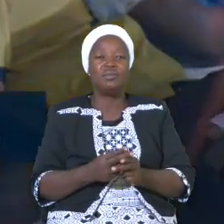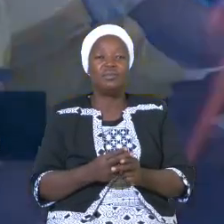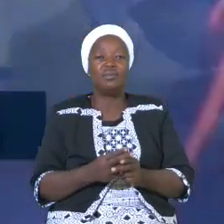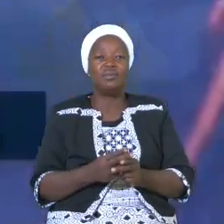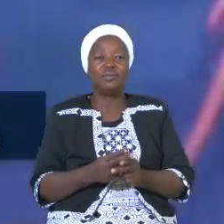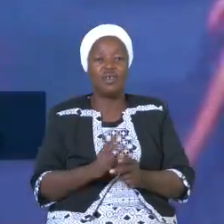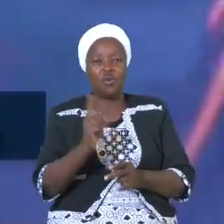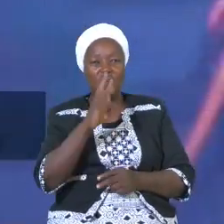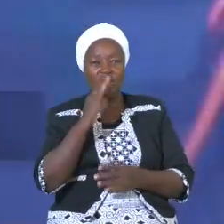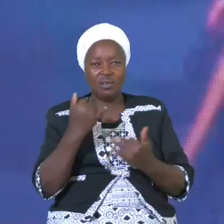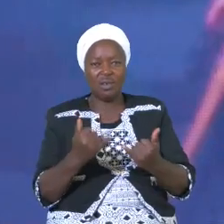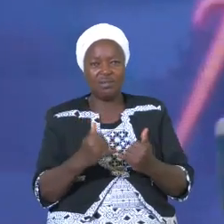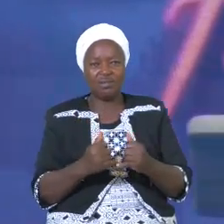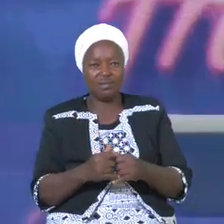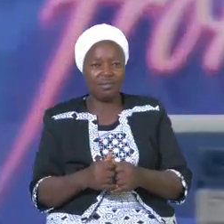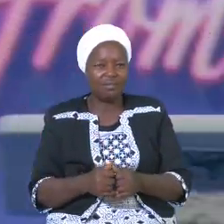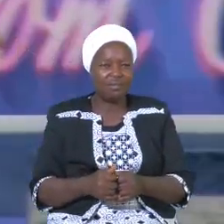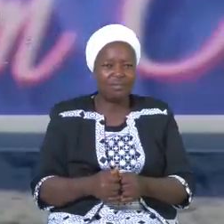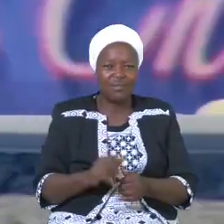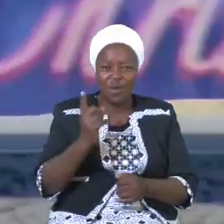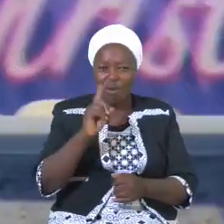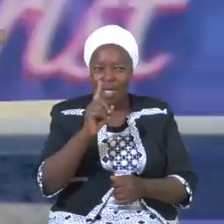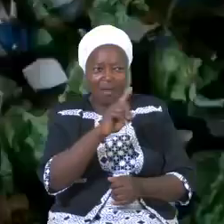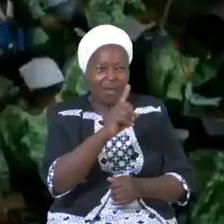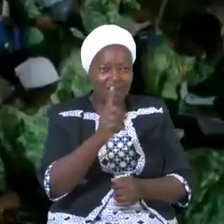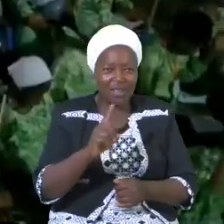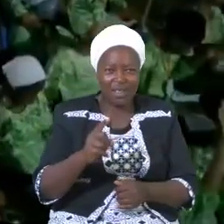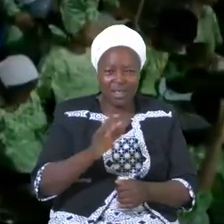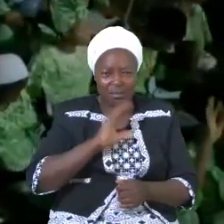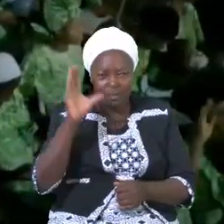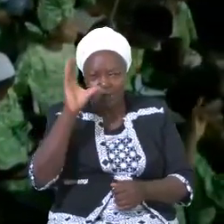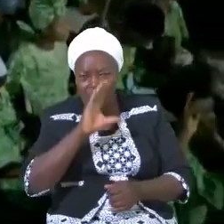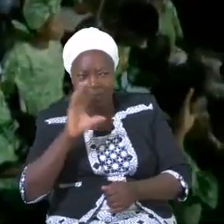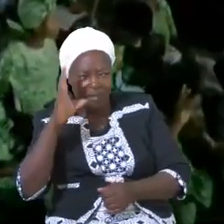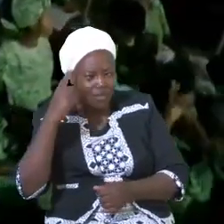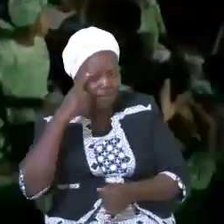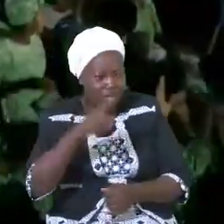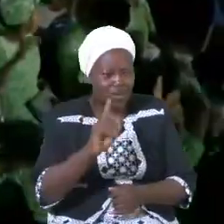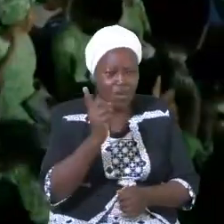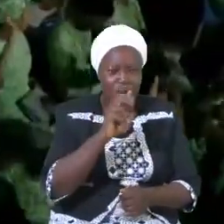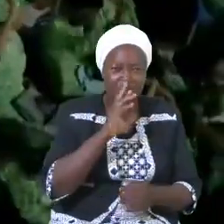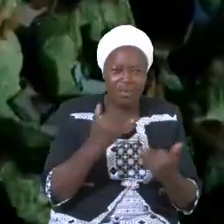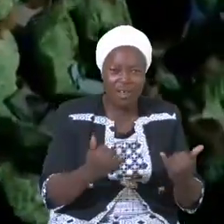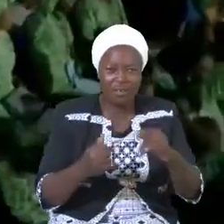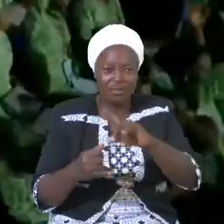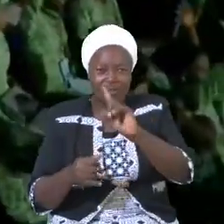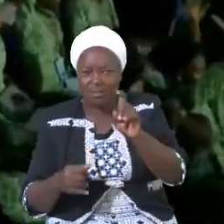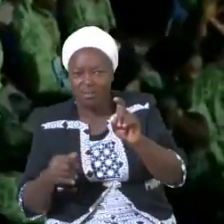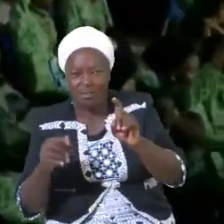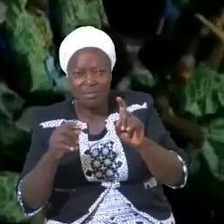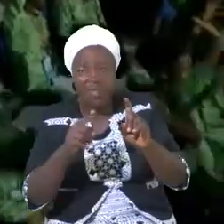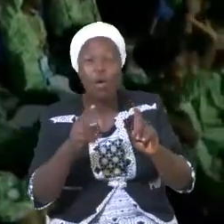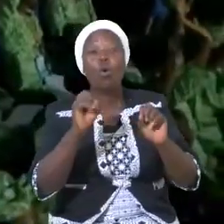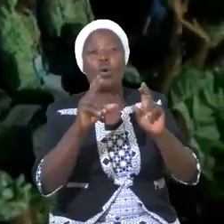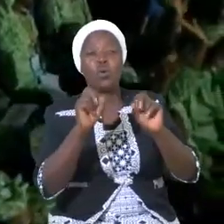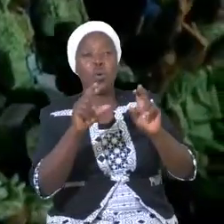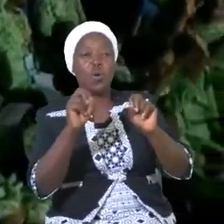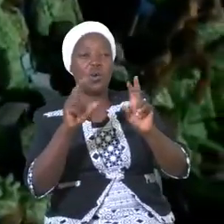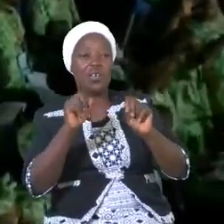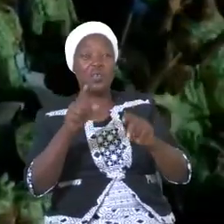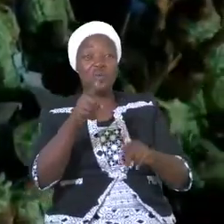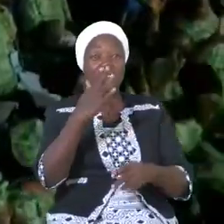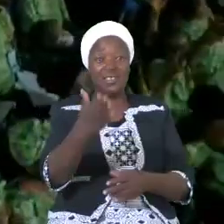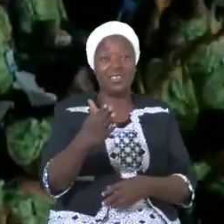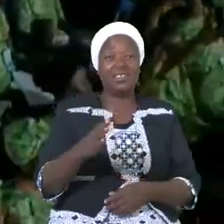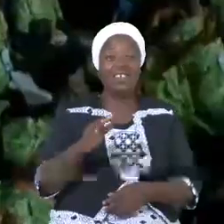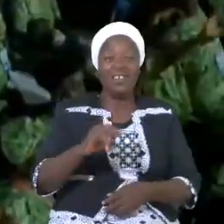you i'm looking for him i said where are you okay okay okay you are there where